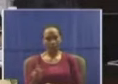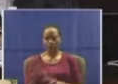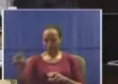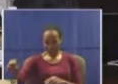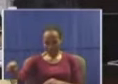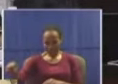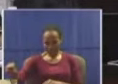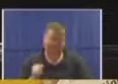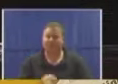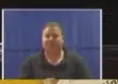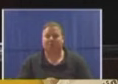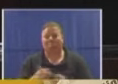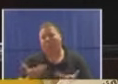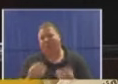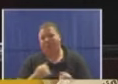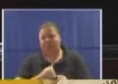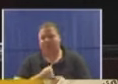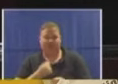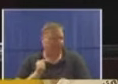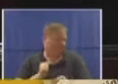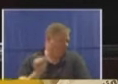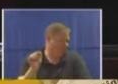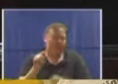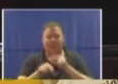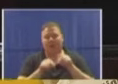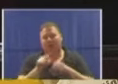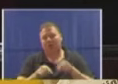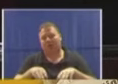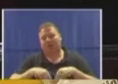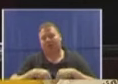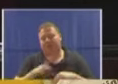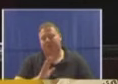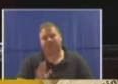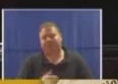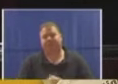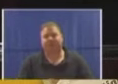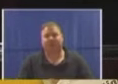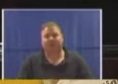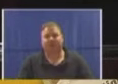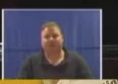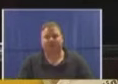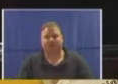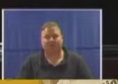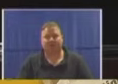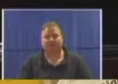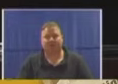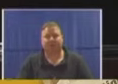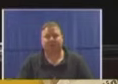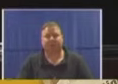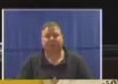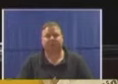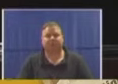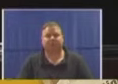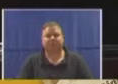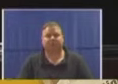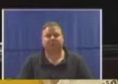Sahrawi Arab Democratic Republic in Western Sahara. During a visit by Polisario leader Ibrahim Gali to Pretoria on Tuesday,